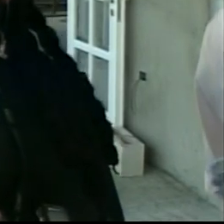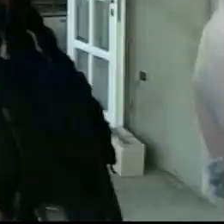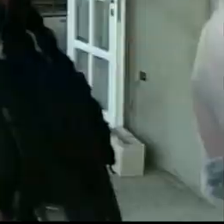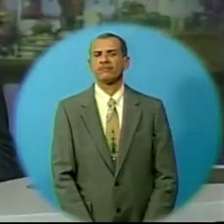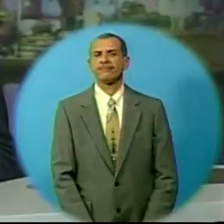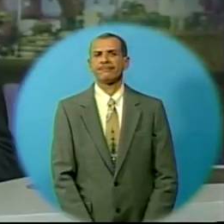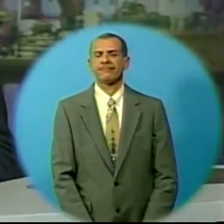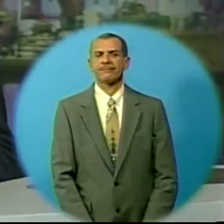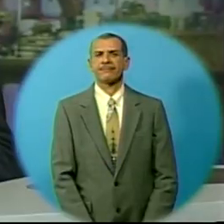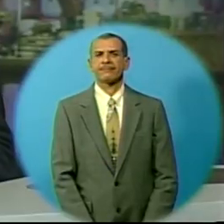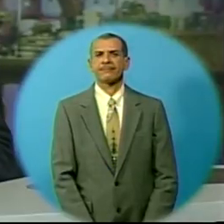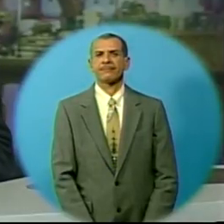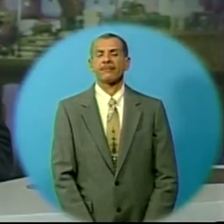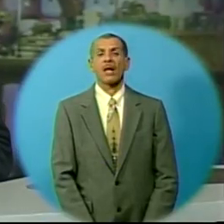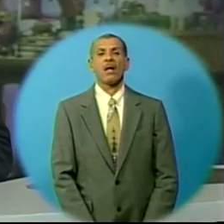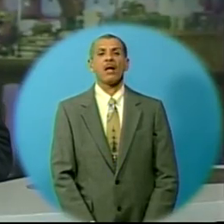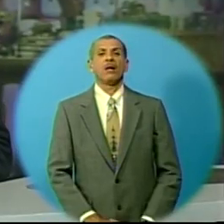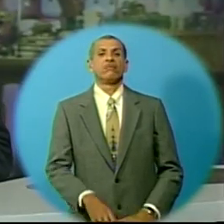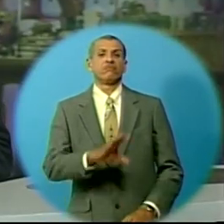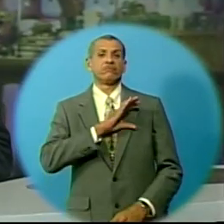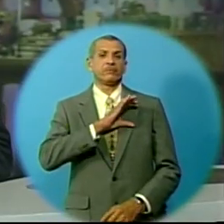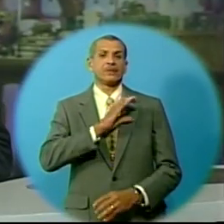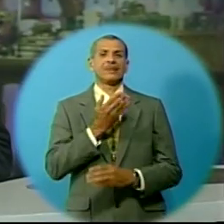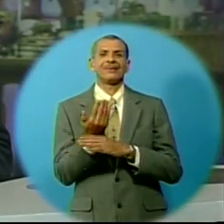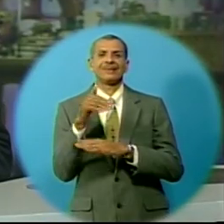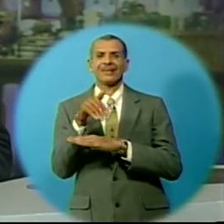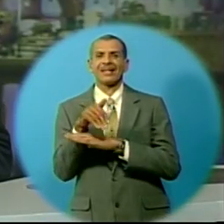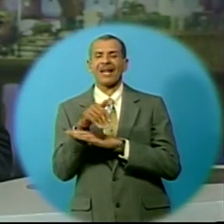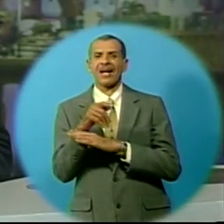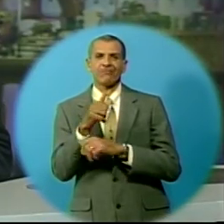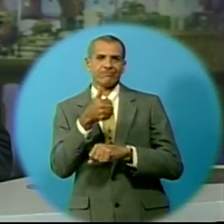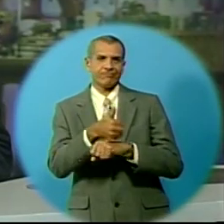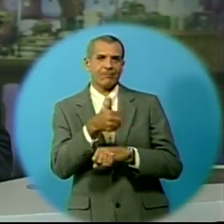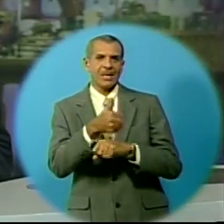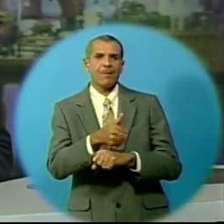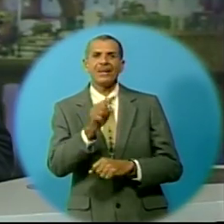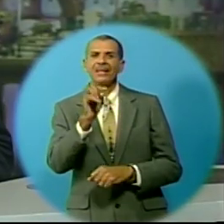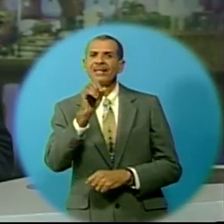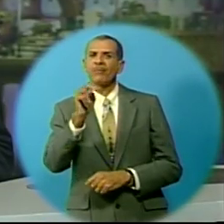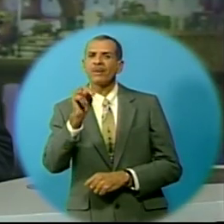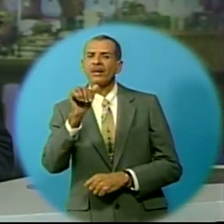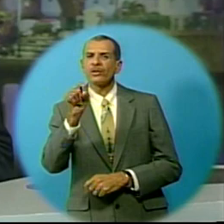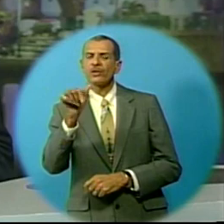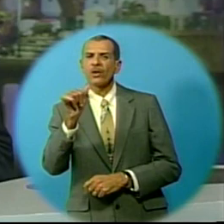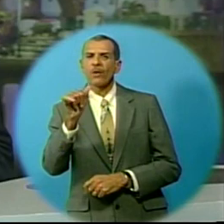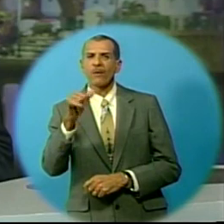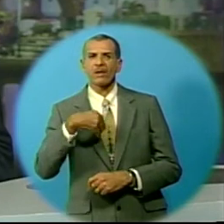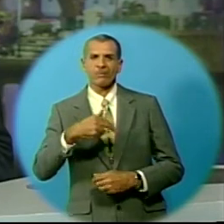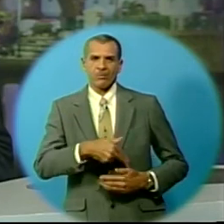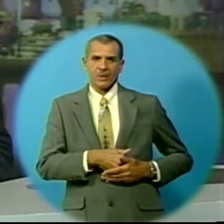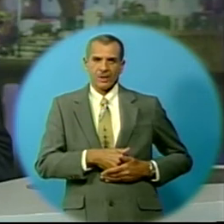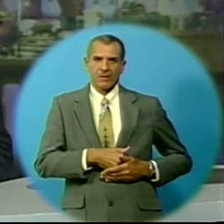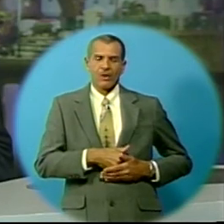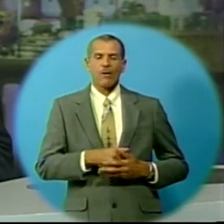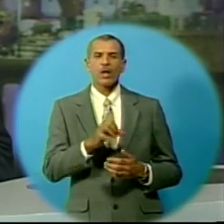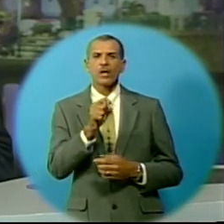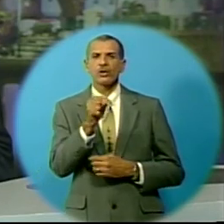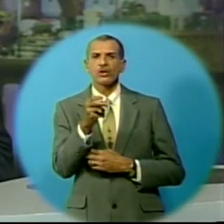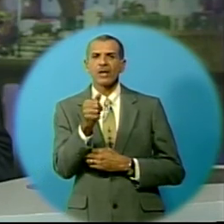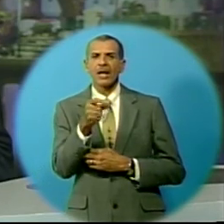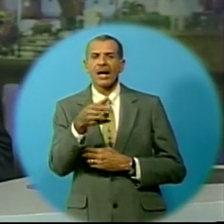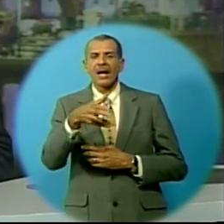forward. Lawmen tonight have charged a teenager with possession of a shotgun. He is